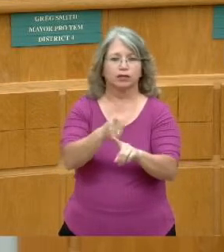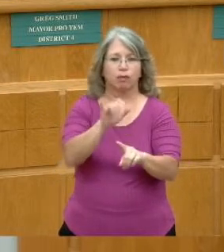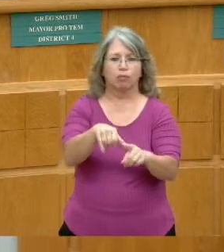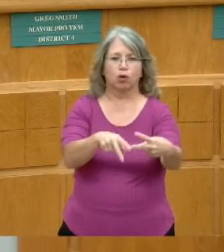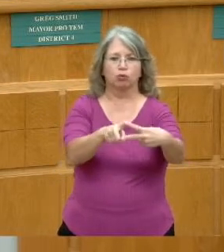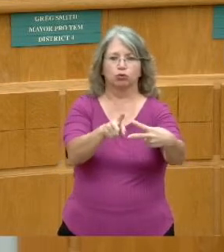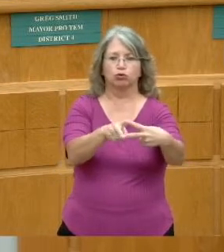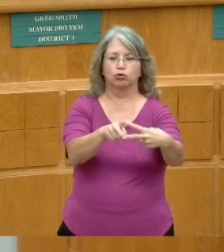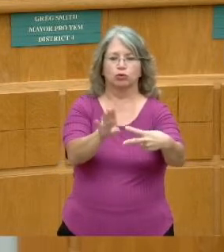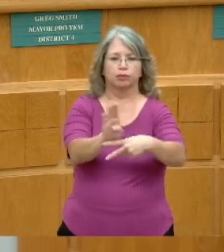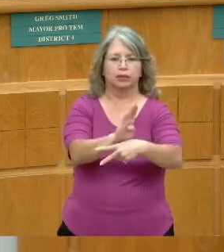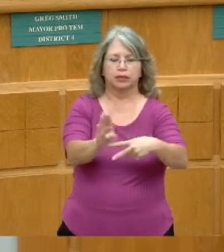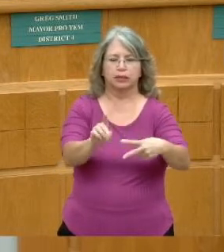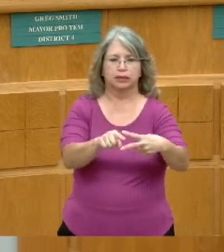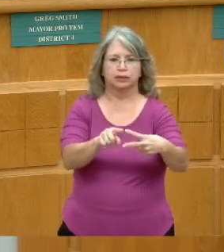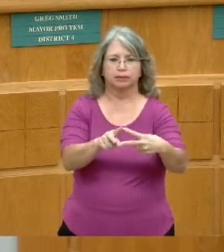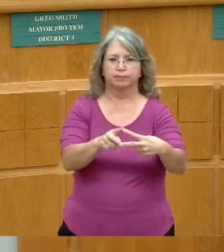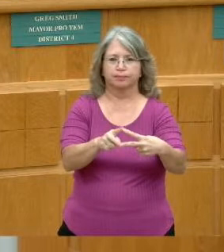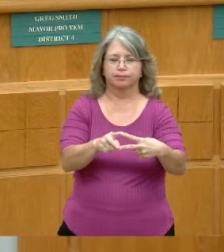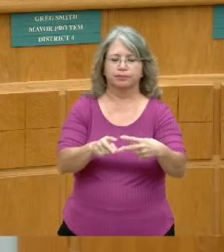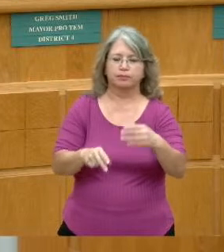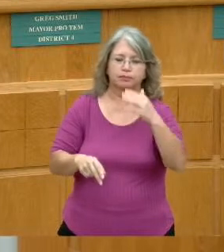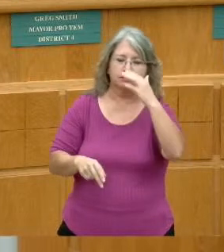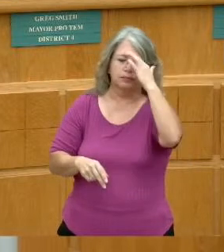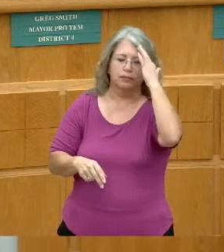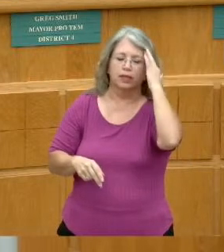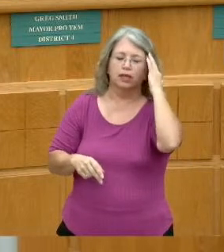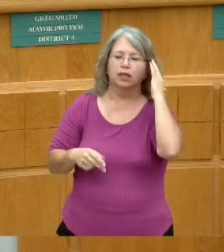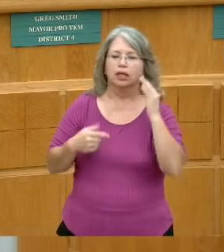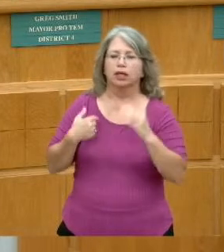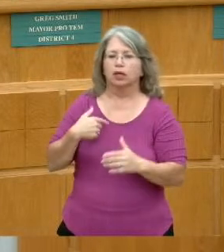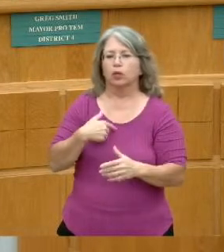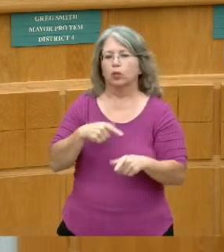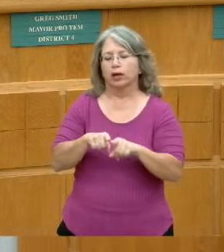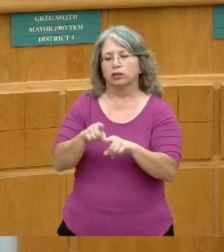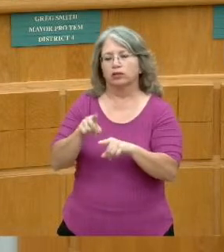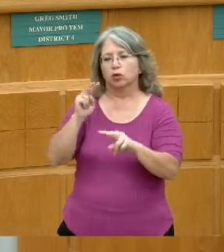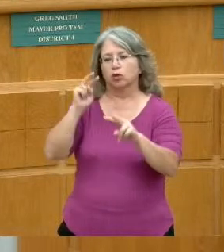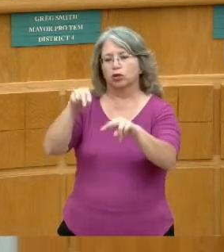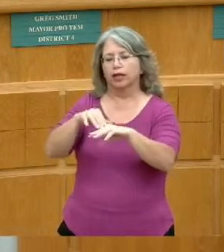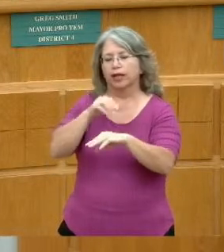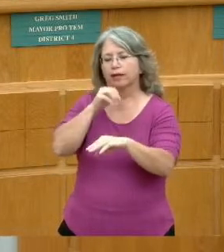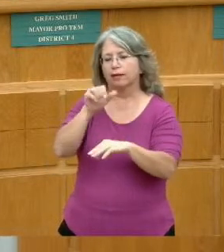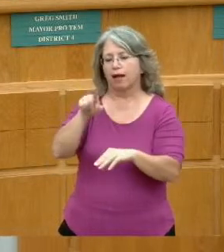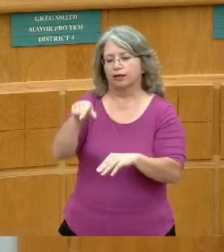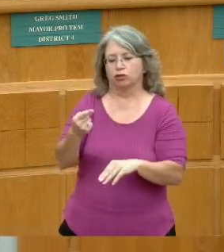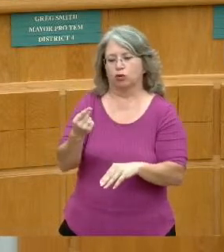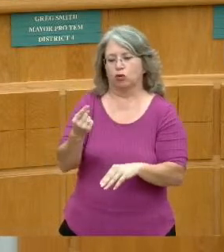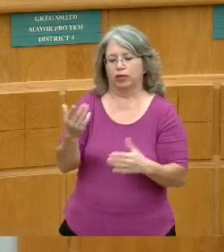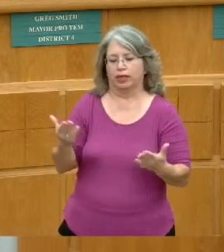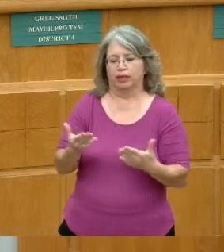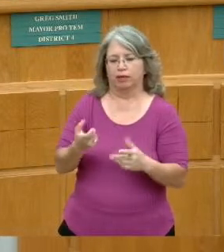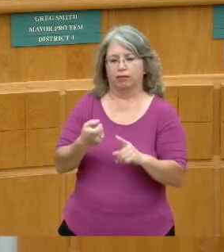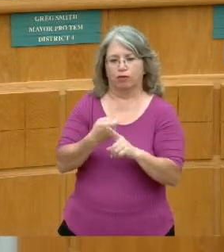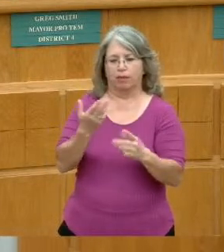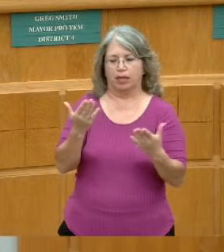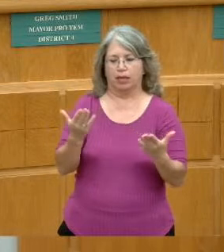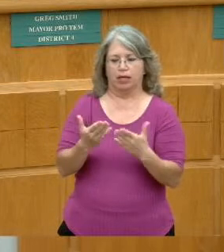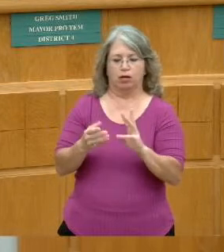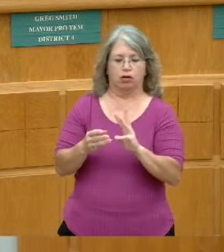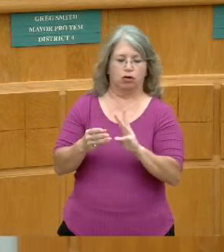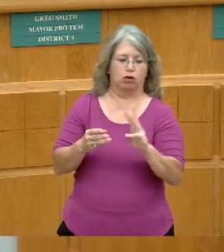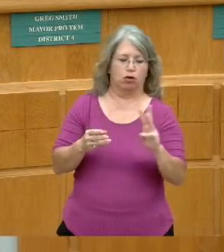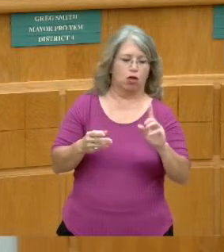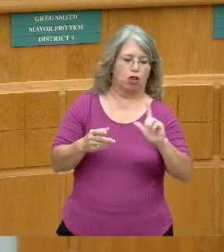upon fatalities that's not just here in the coastal bend, not just in Nueces County, but it's from here to Laredo and south to the